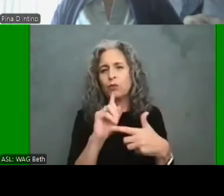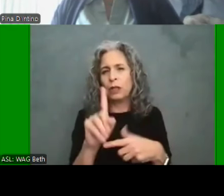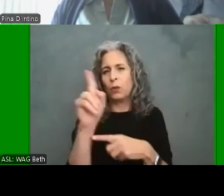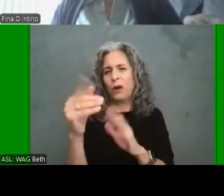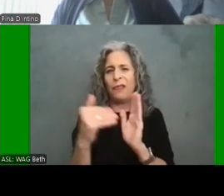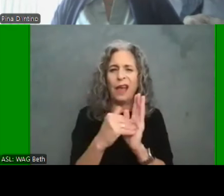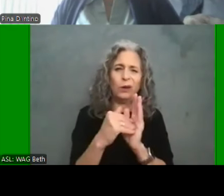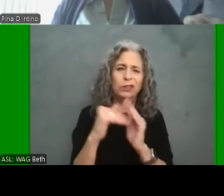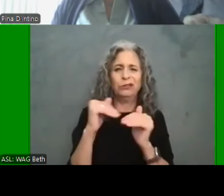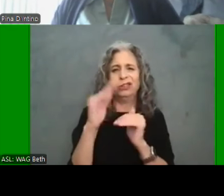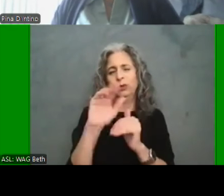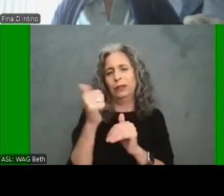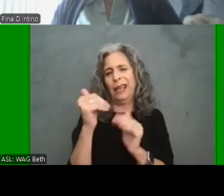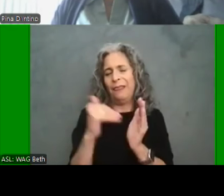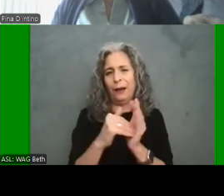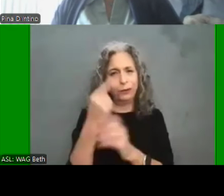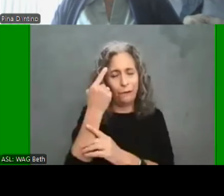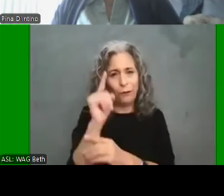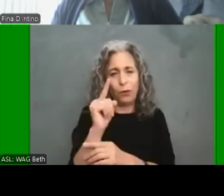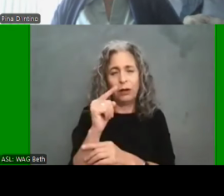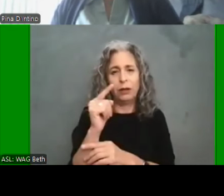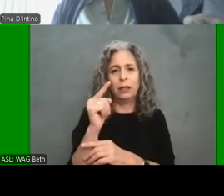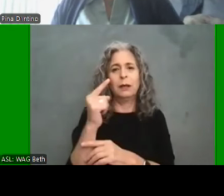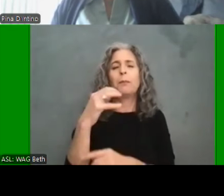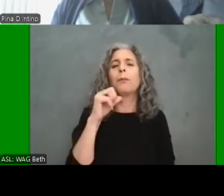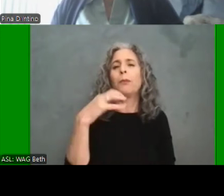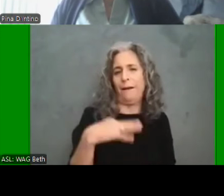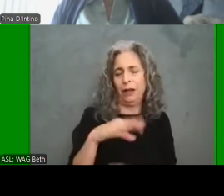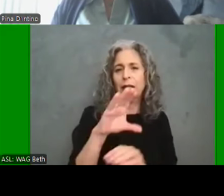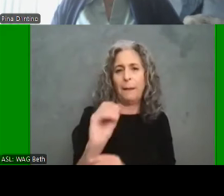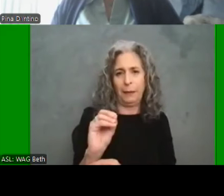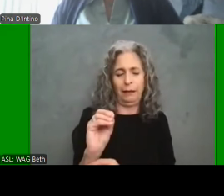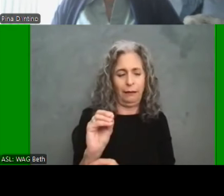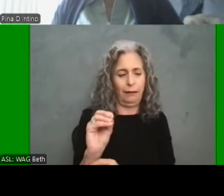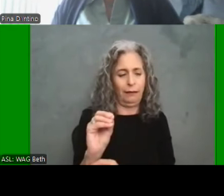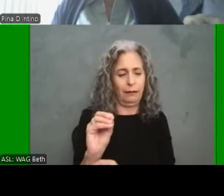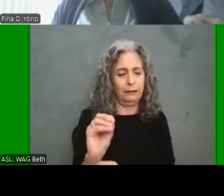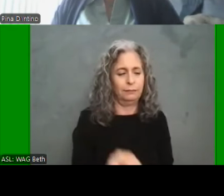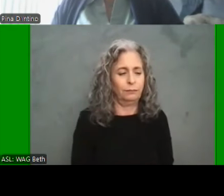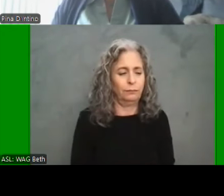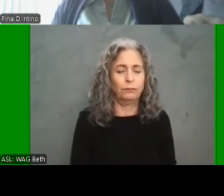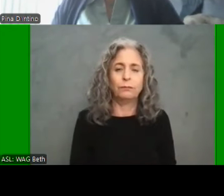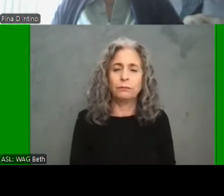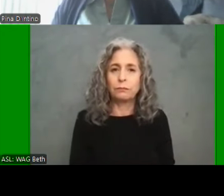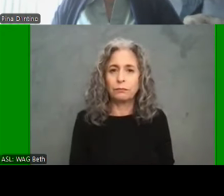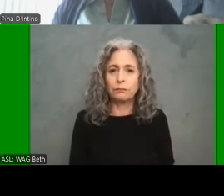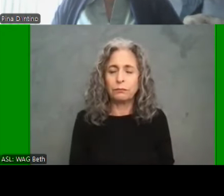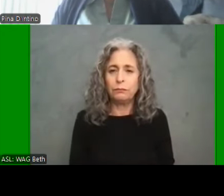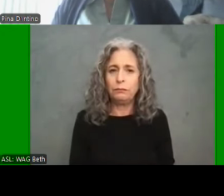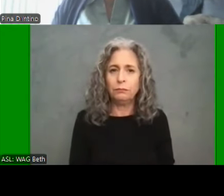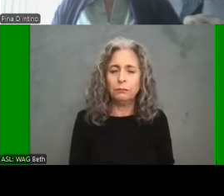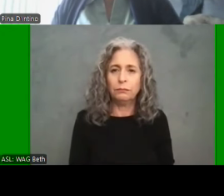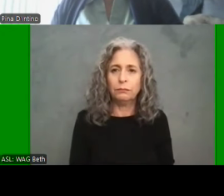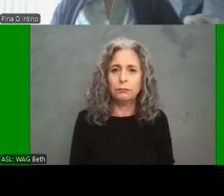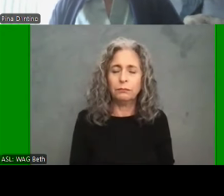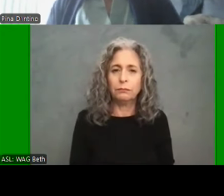to $10,000 for a for-profit company based off of annual revenue, that sort of thing. Pina, you